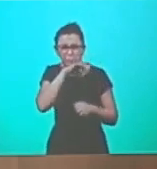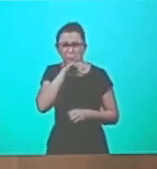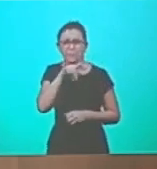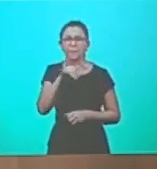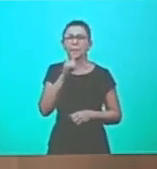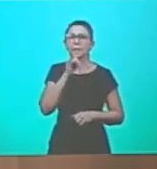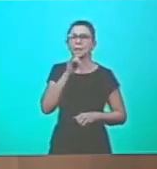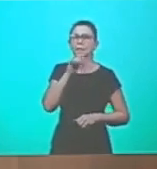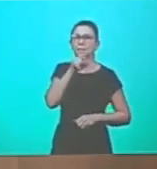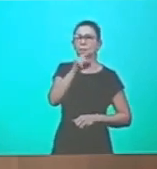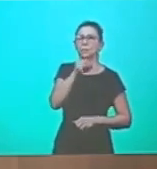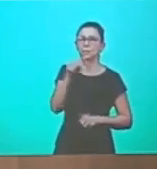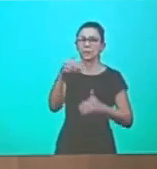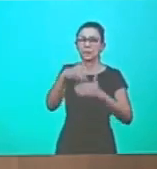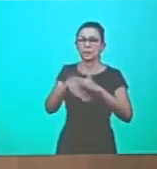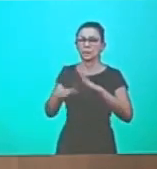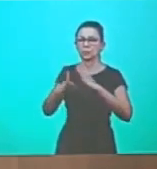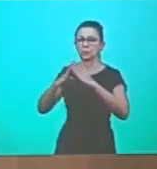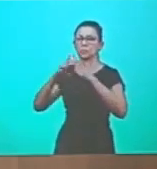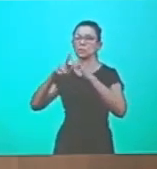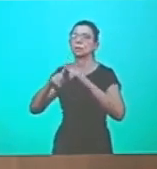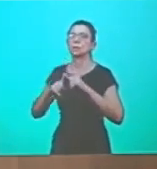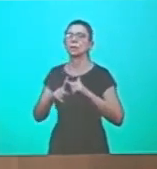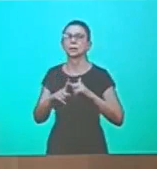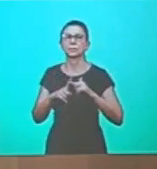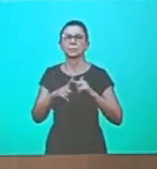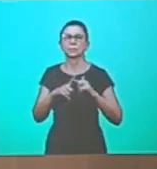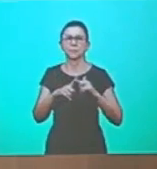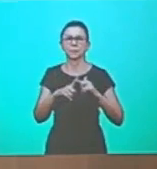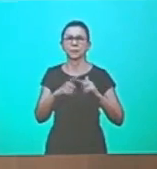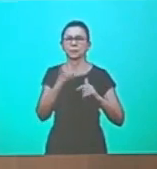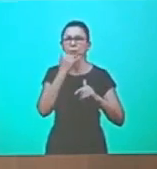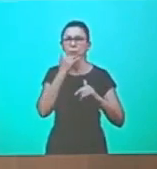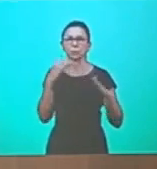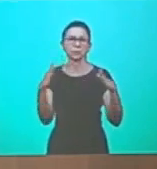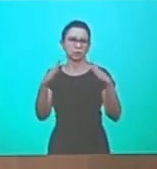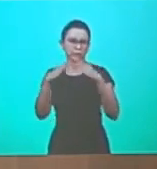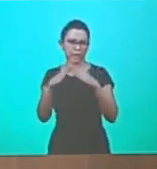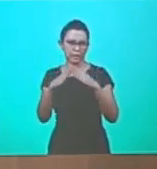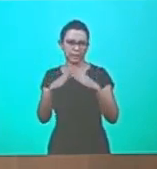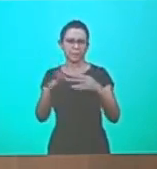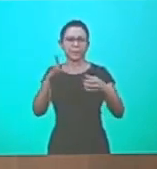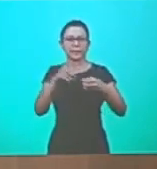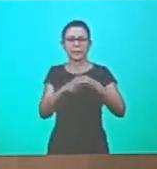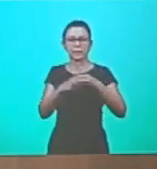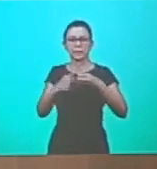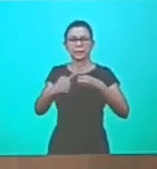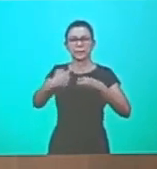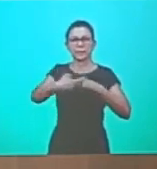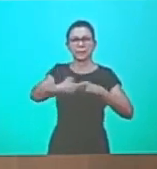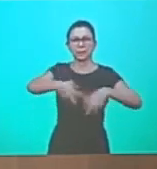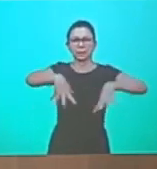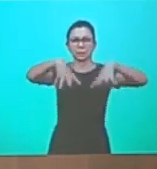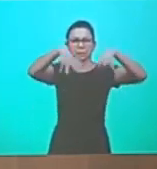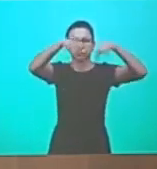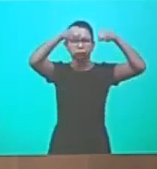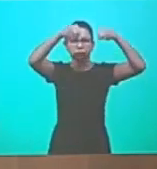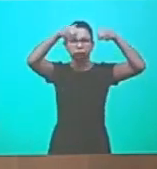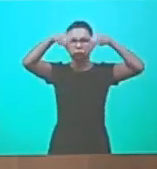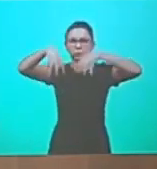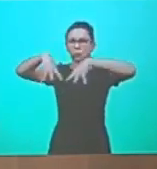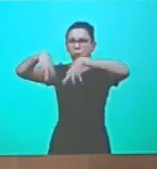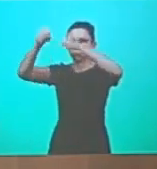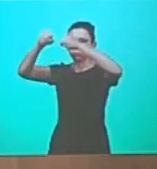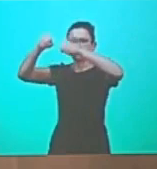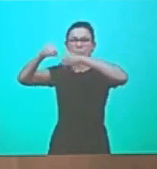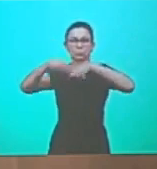And you know how bad this time of midnight is? If we're at home and out of nowhere, all the